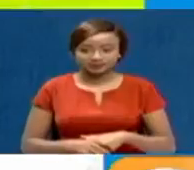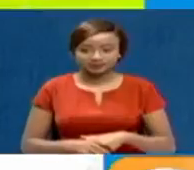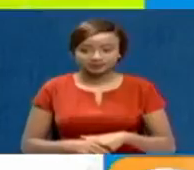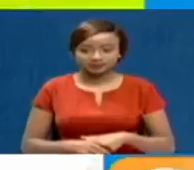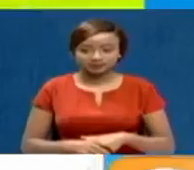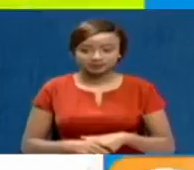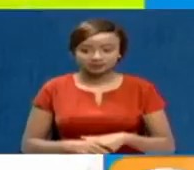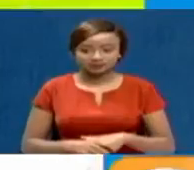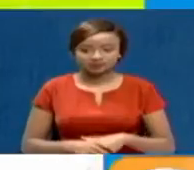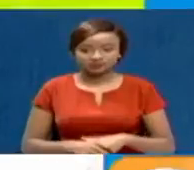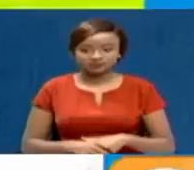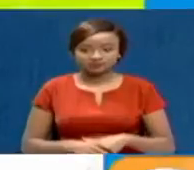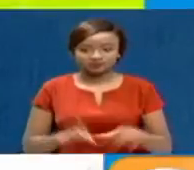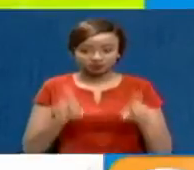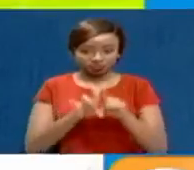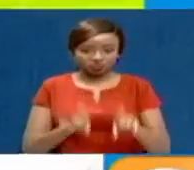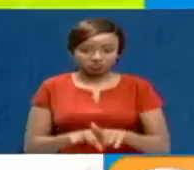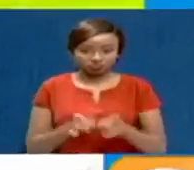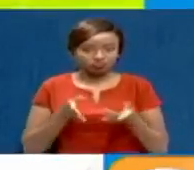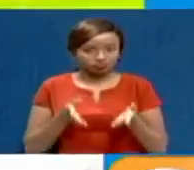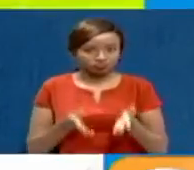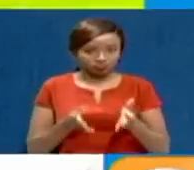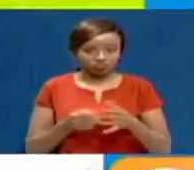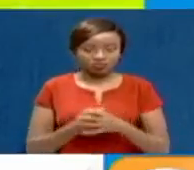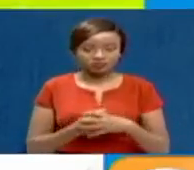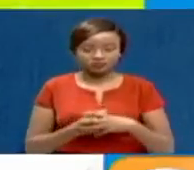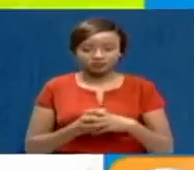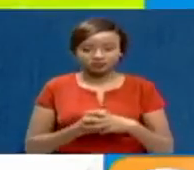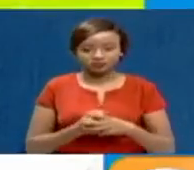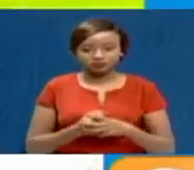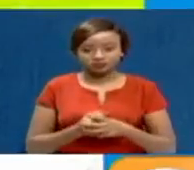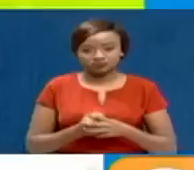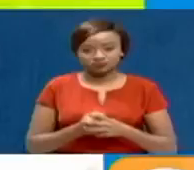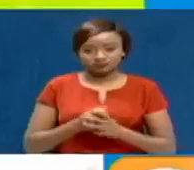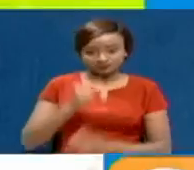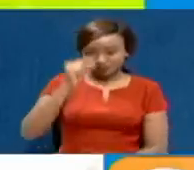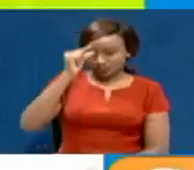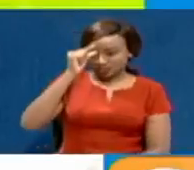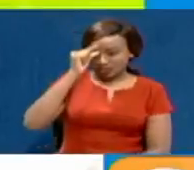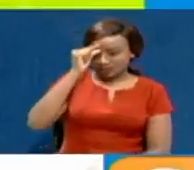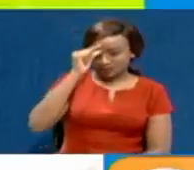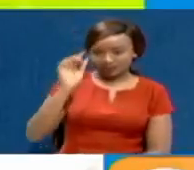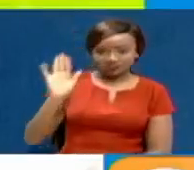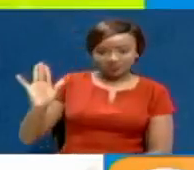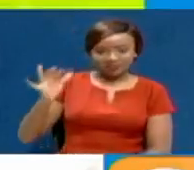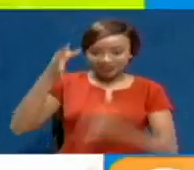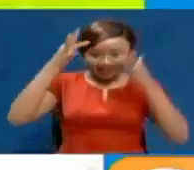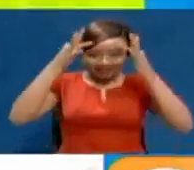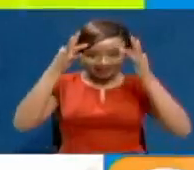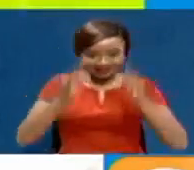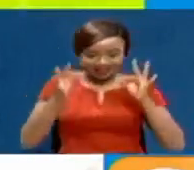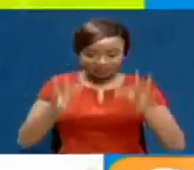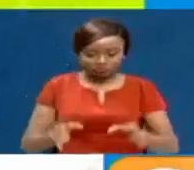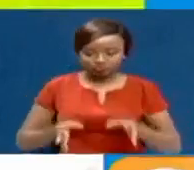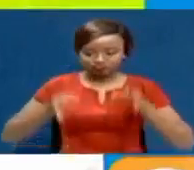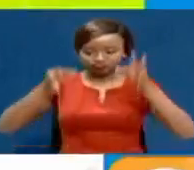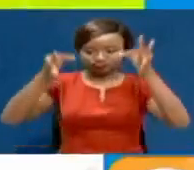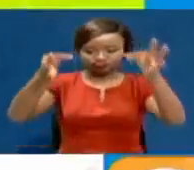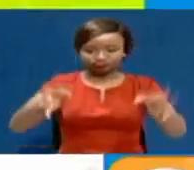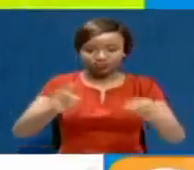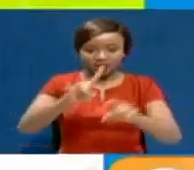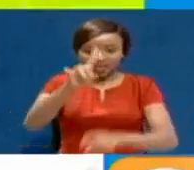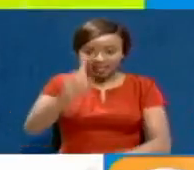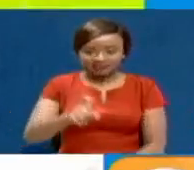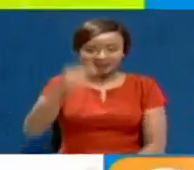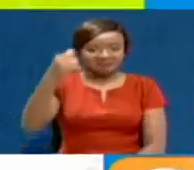At this point that I'm speaking to you, the government has not decided to postpone both